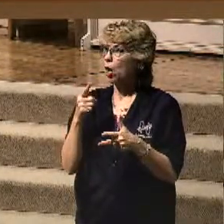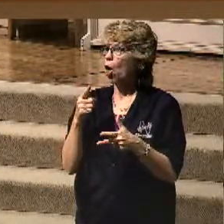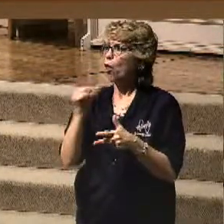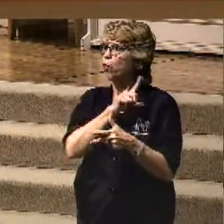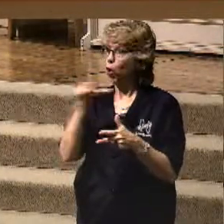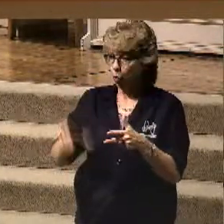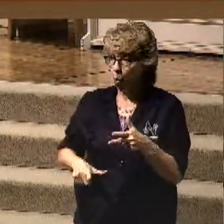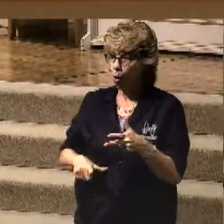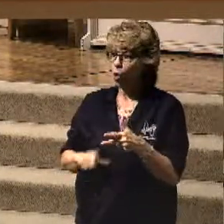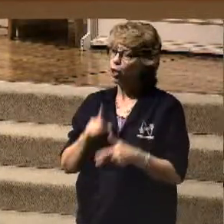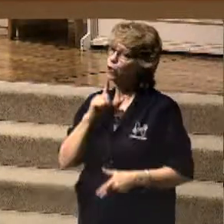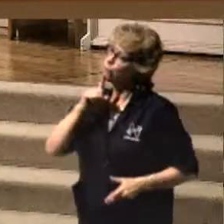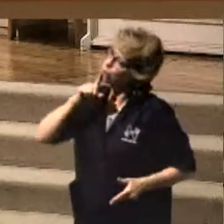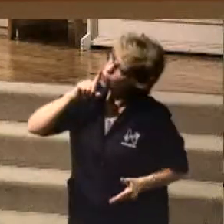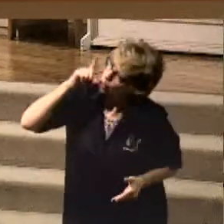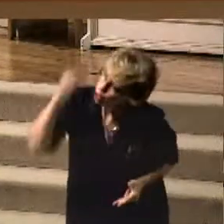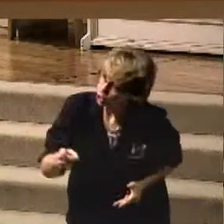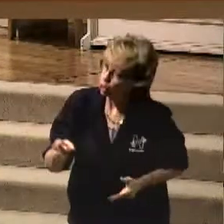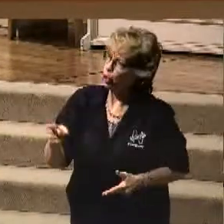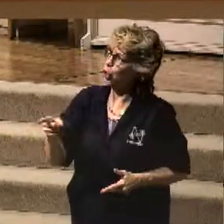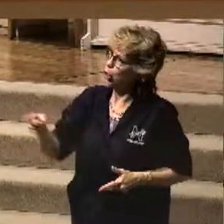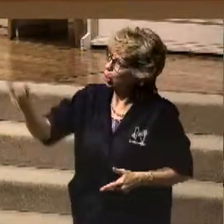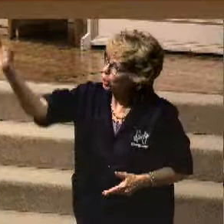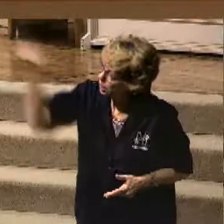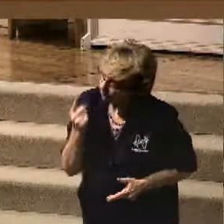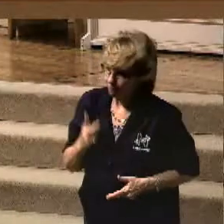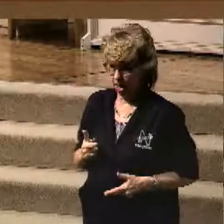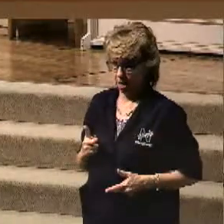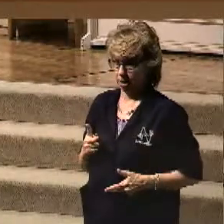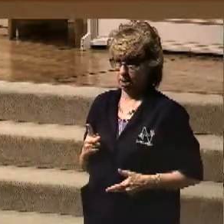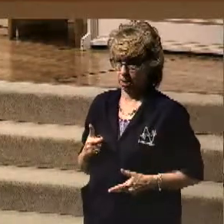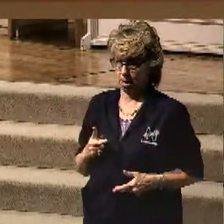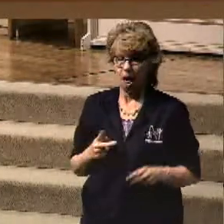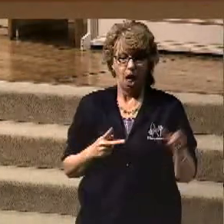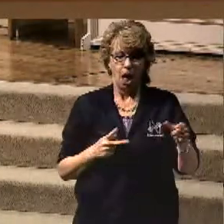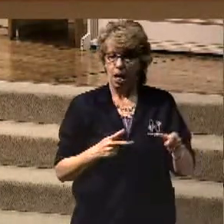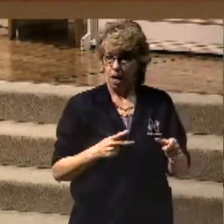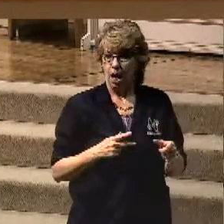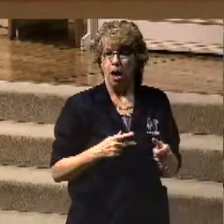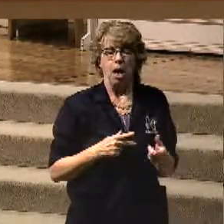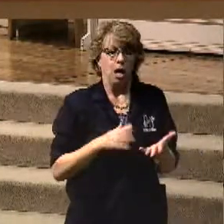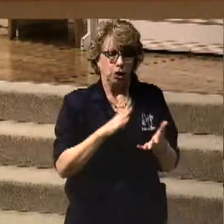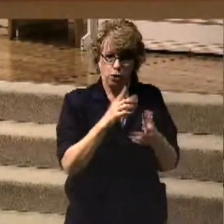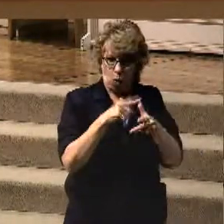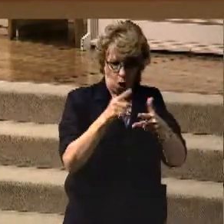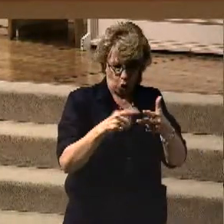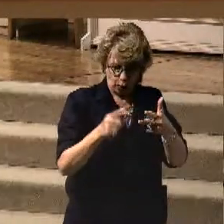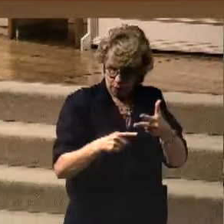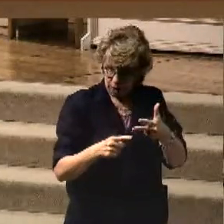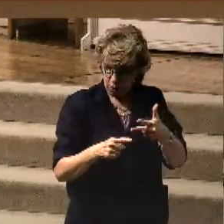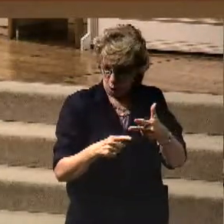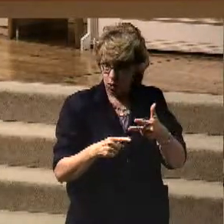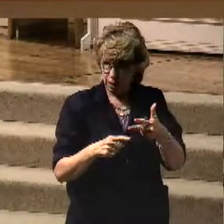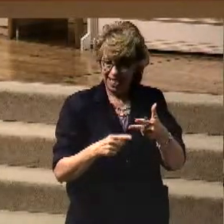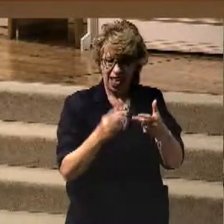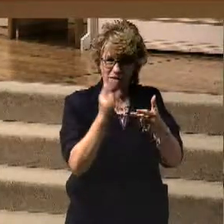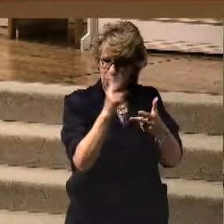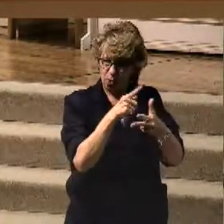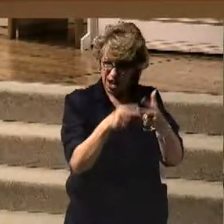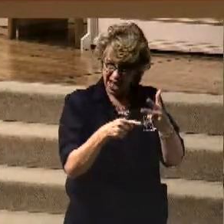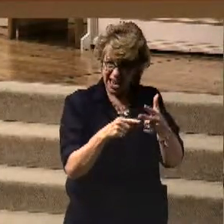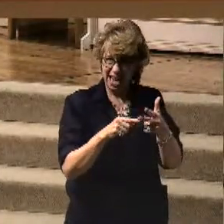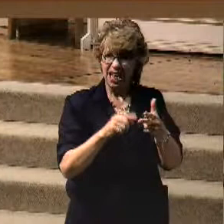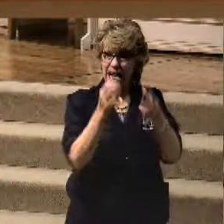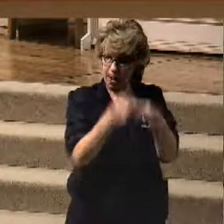imminent return. The Lord's imminent return. So the literal interpretation, land intended to Israel, and the Lord's imminent return. These are